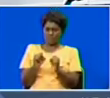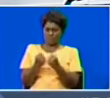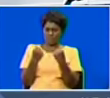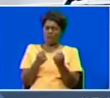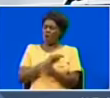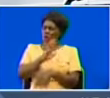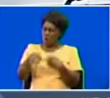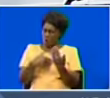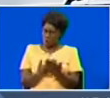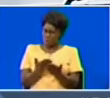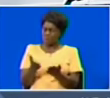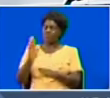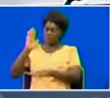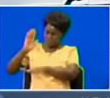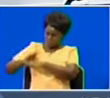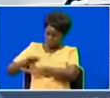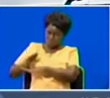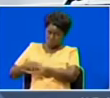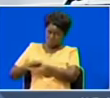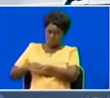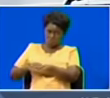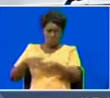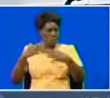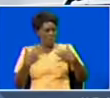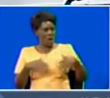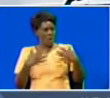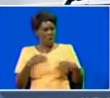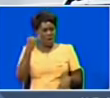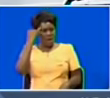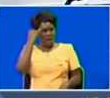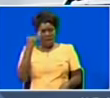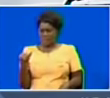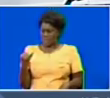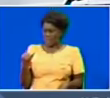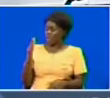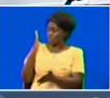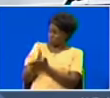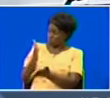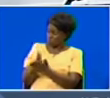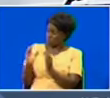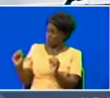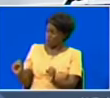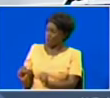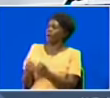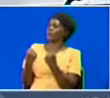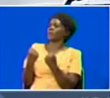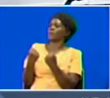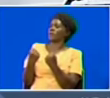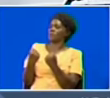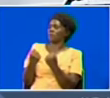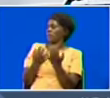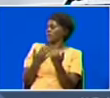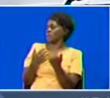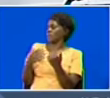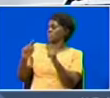saying, really, they sound great. They sound like great ideas, you know, and if indeed they come to fruition, of course, we'd expect some